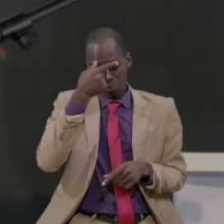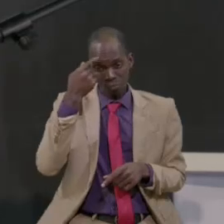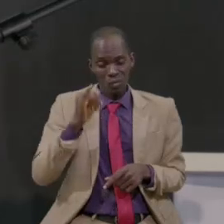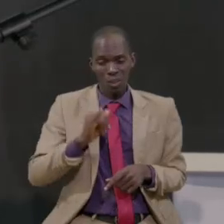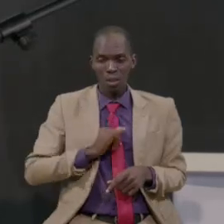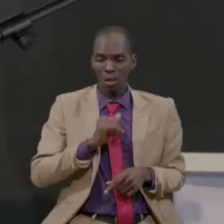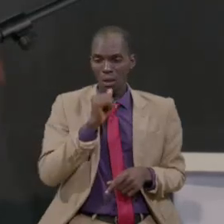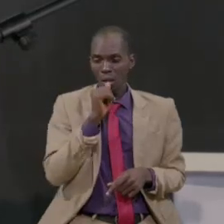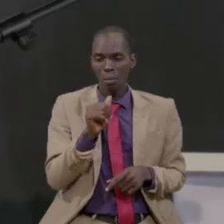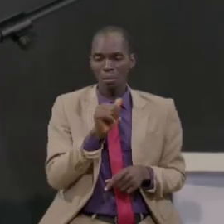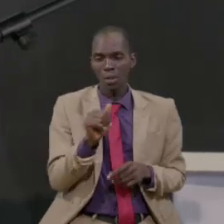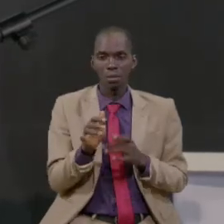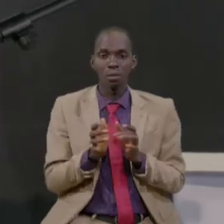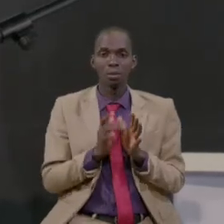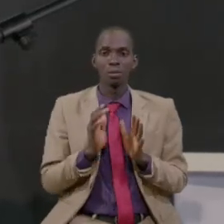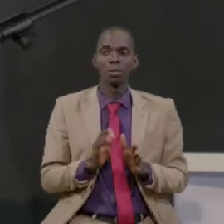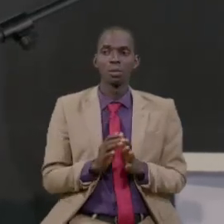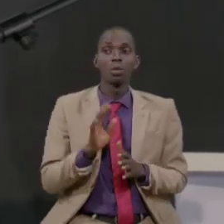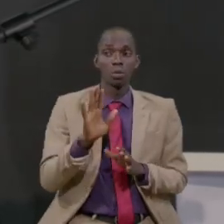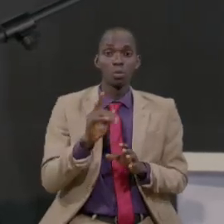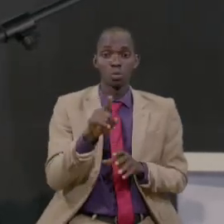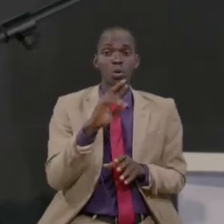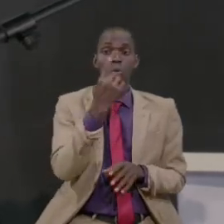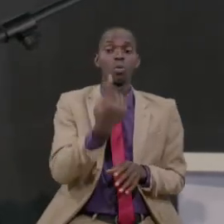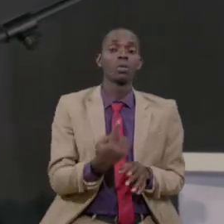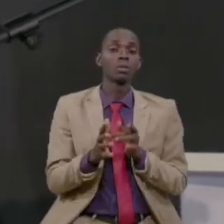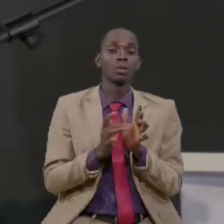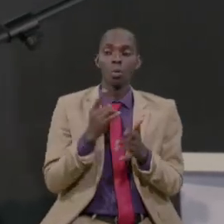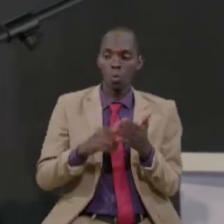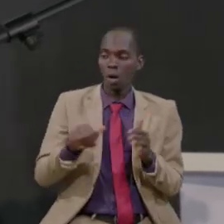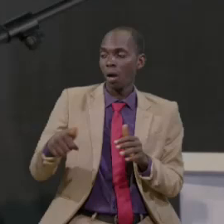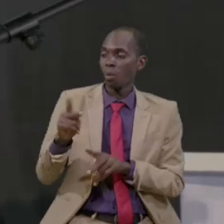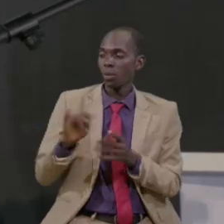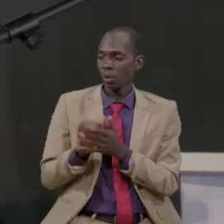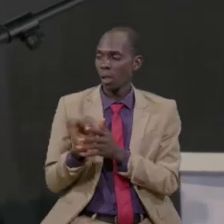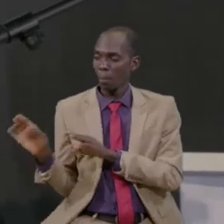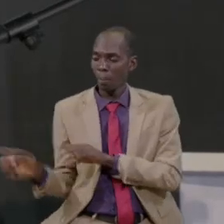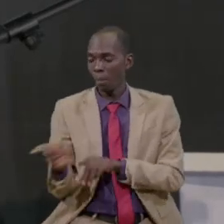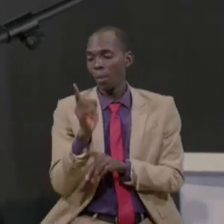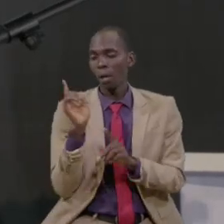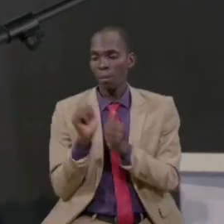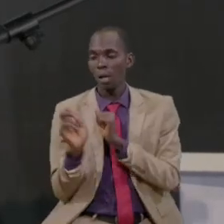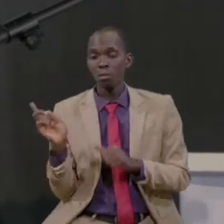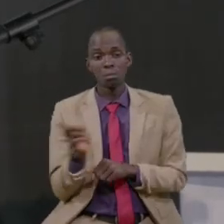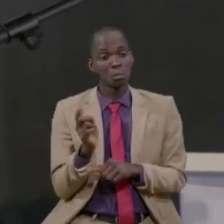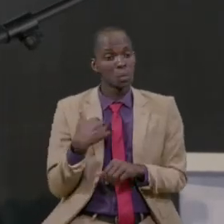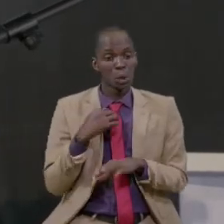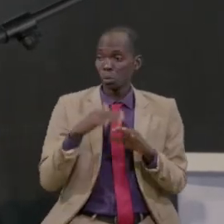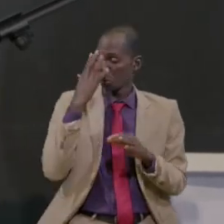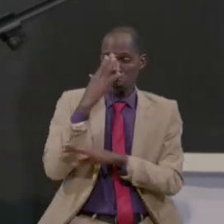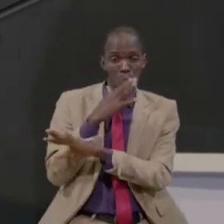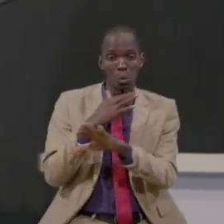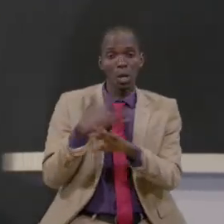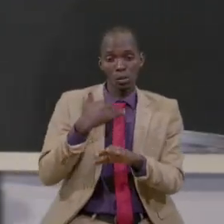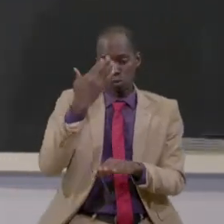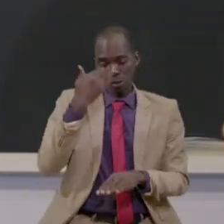Christian. But they said, all those other people that passed and gave us, they're not Christians. I don't know about them. I know about myself. I am